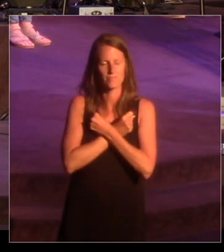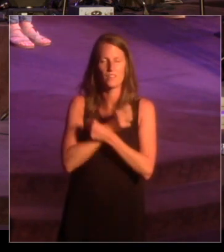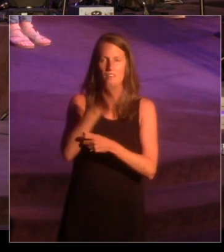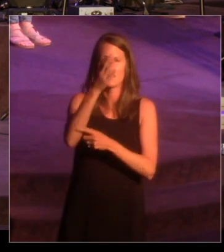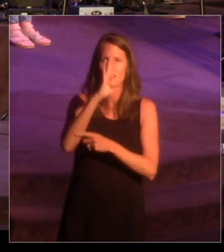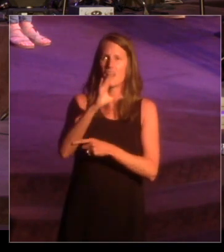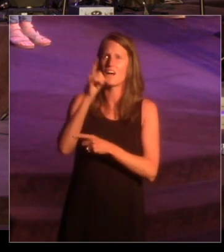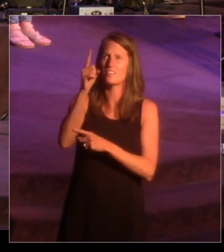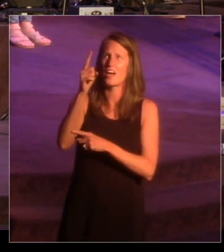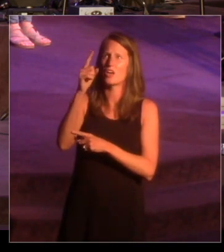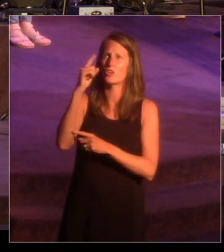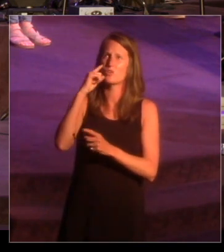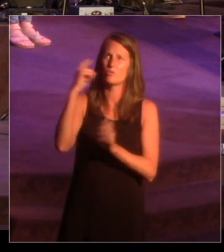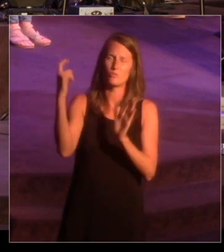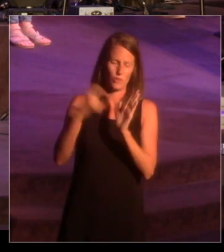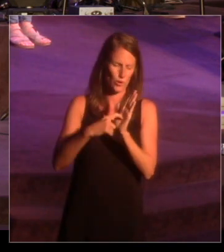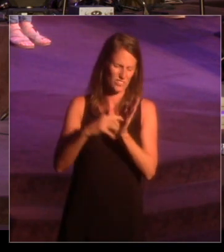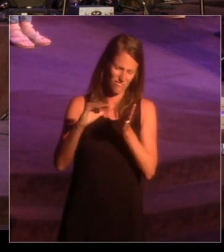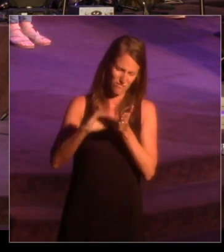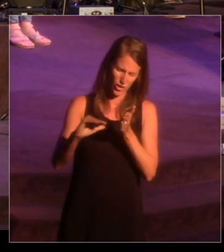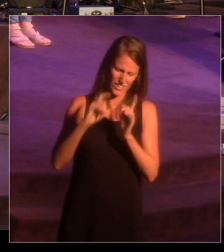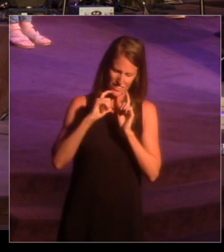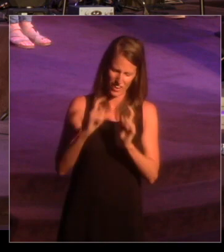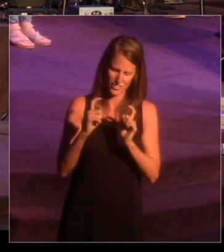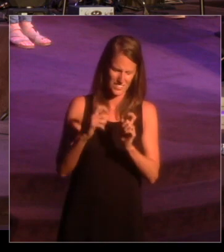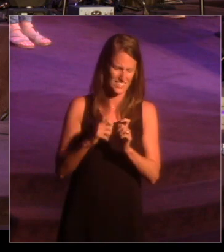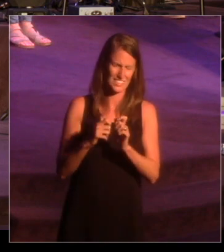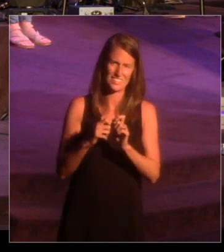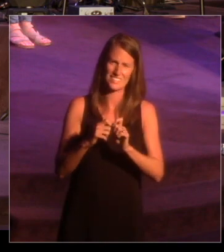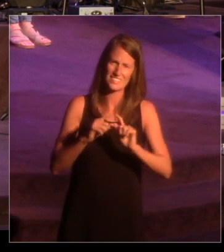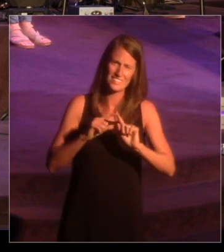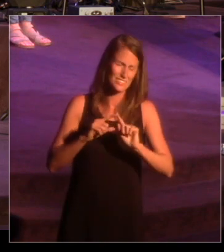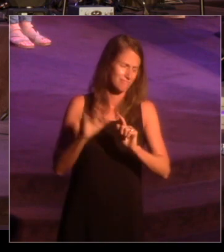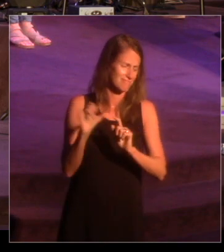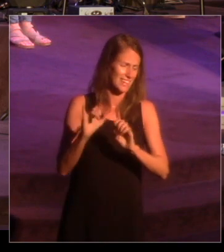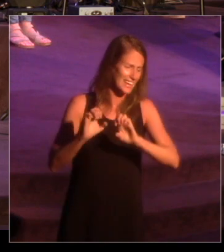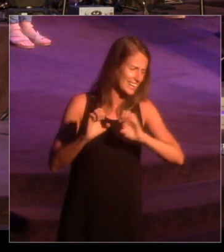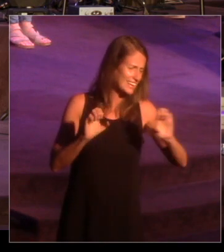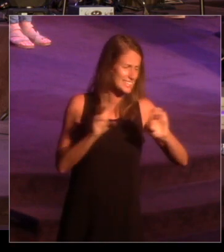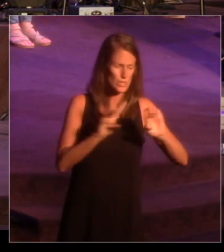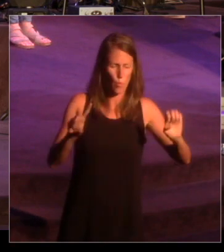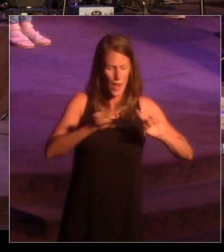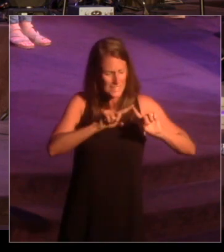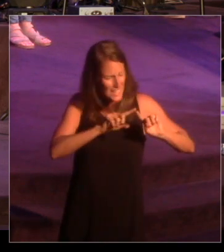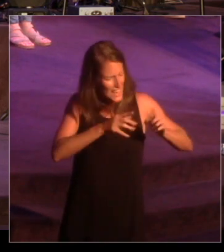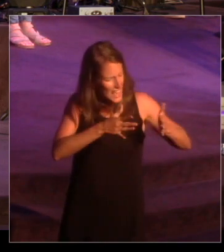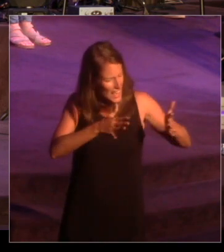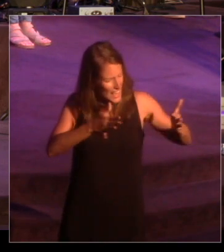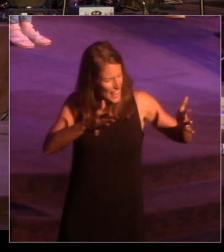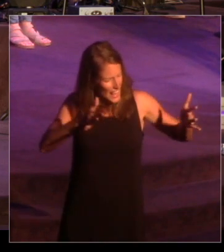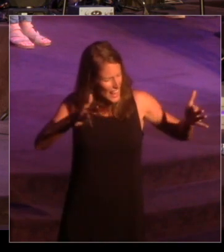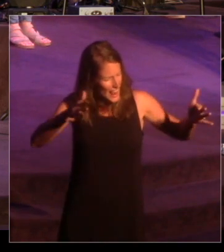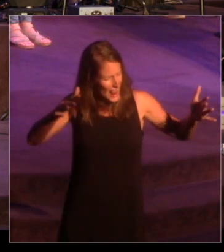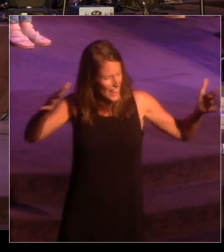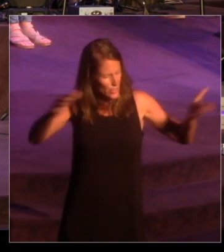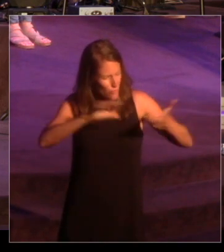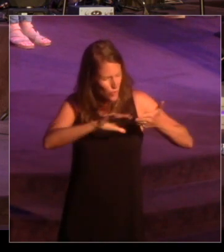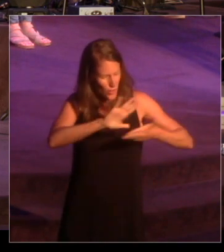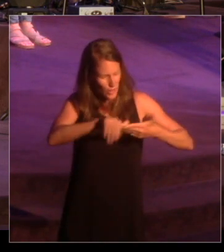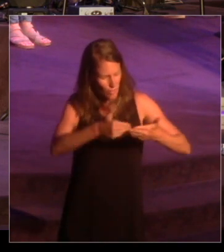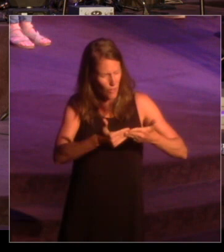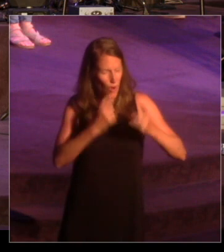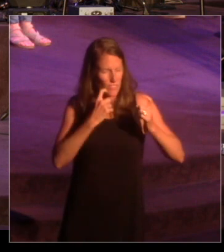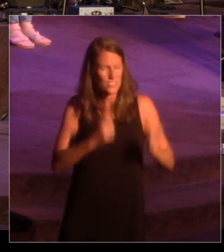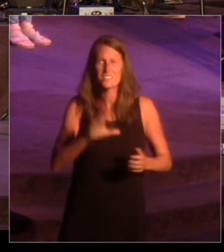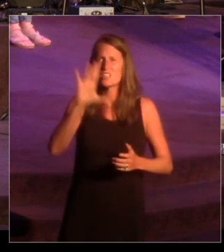God, that you forgive our sins as far as the east is from the west. God, as far as the heavens are above the earth is how great your love is for